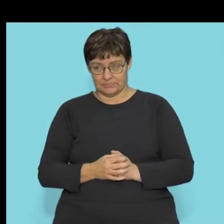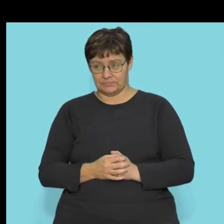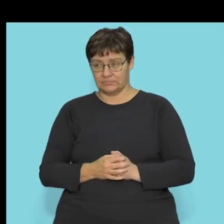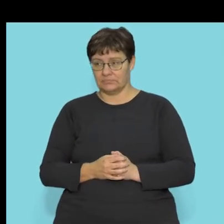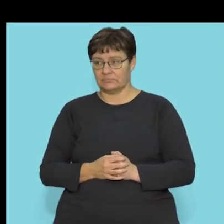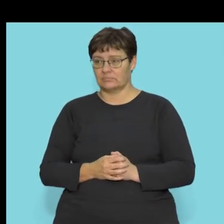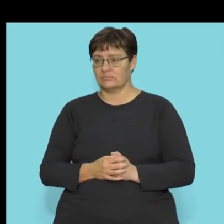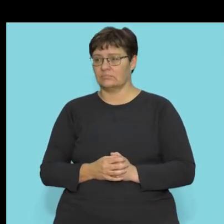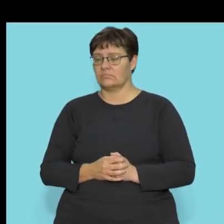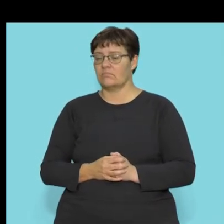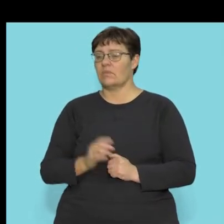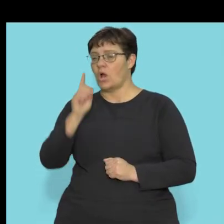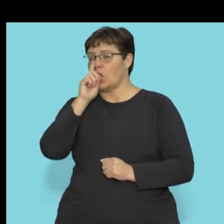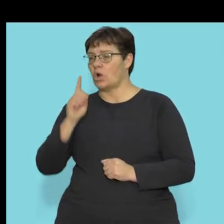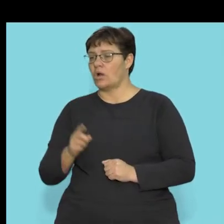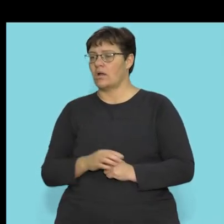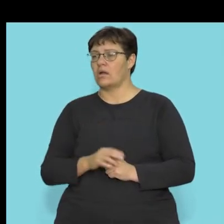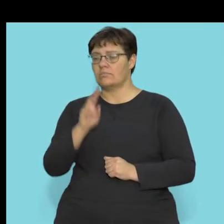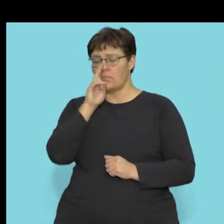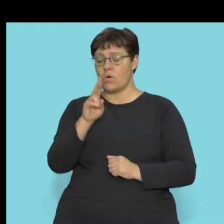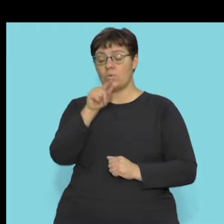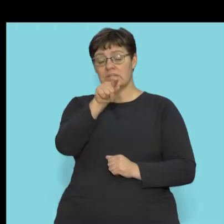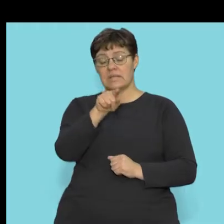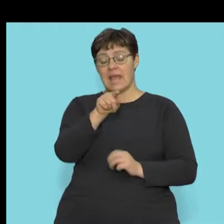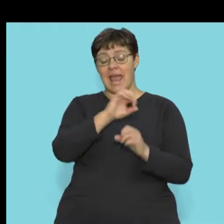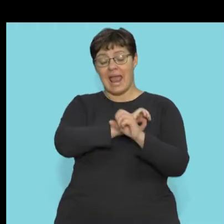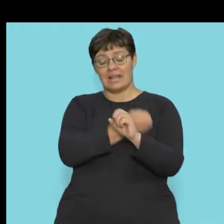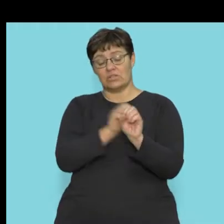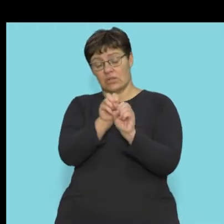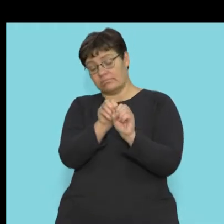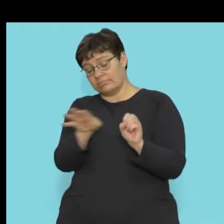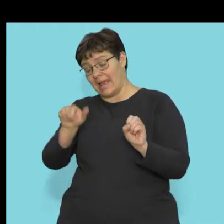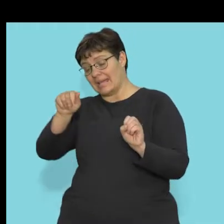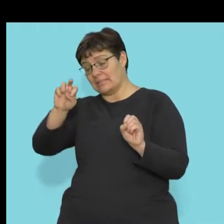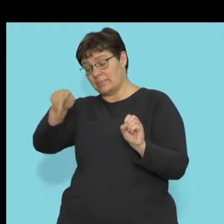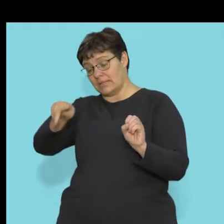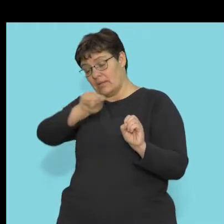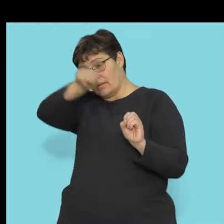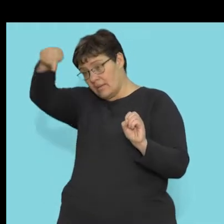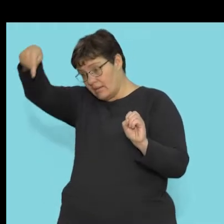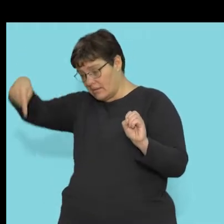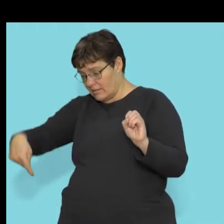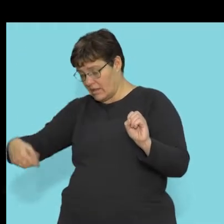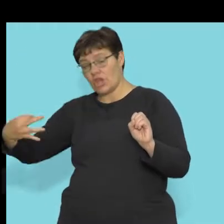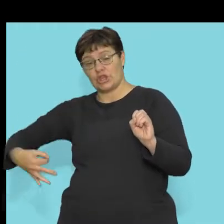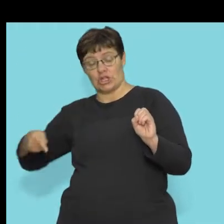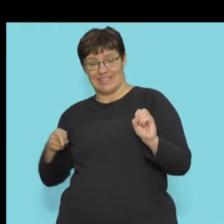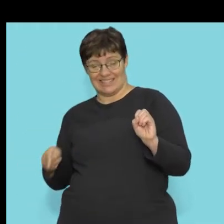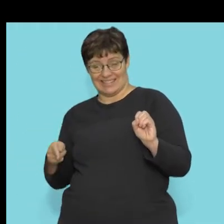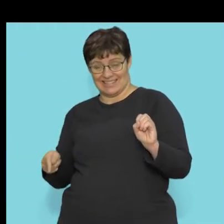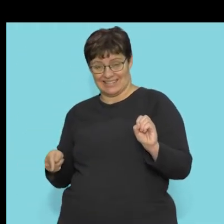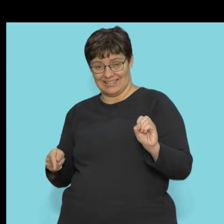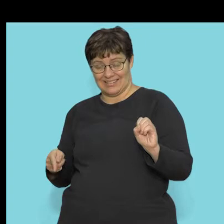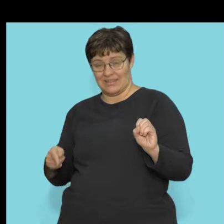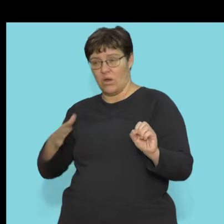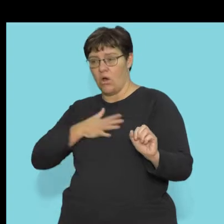process. Let's look at this in a greater detail. So we're seeing that the energy-rich hydrogen atoms then move into the third